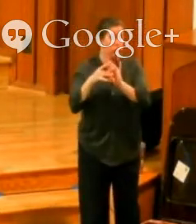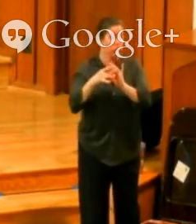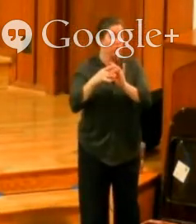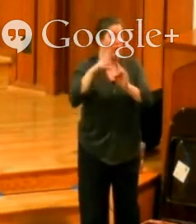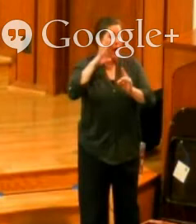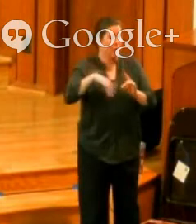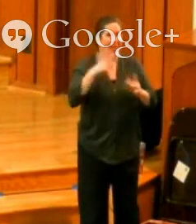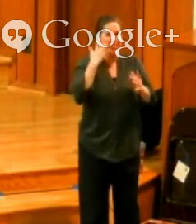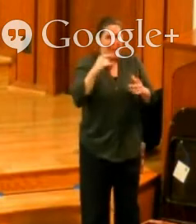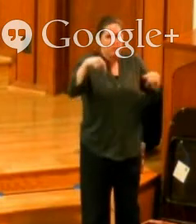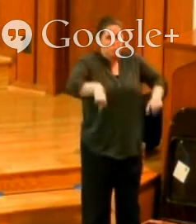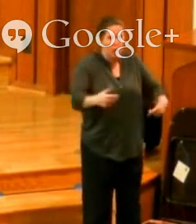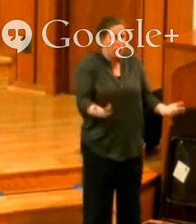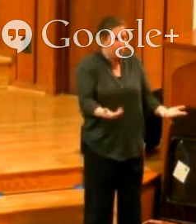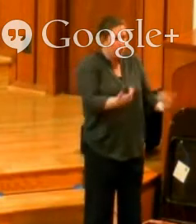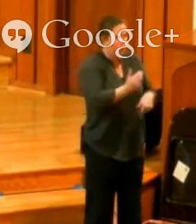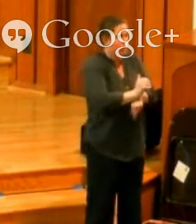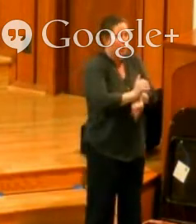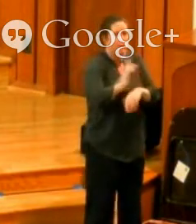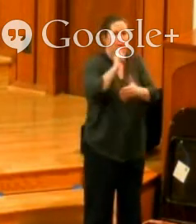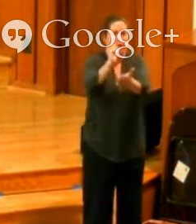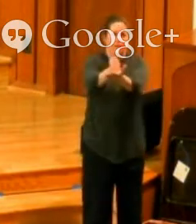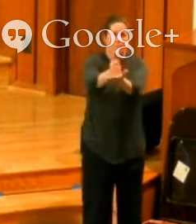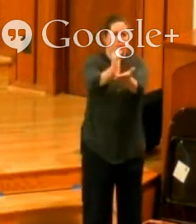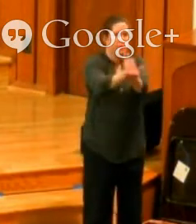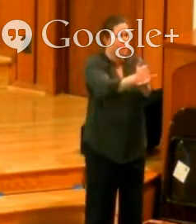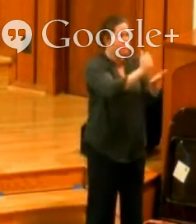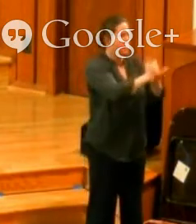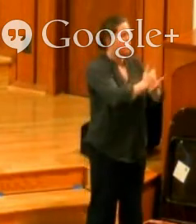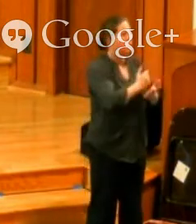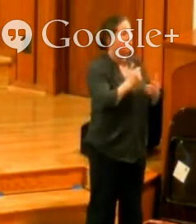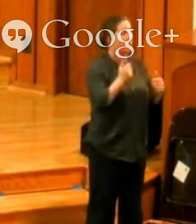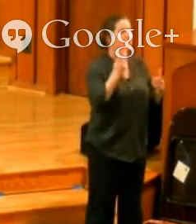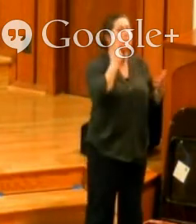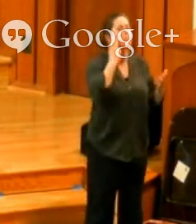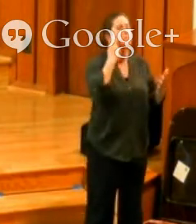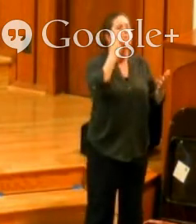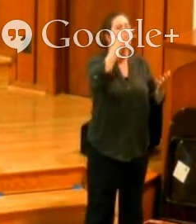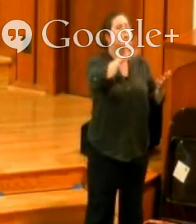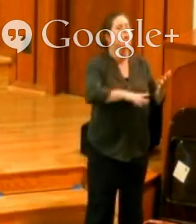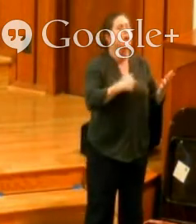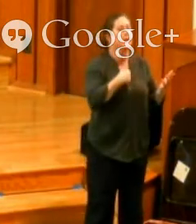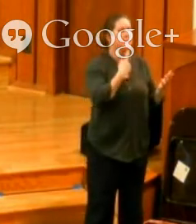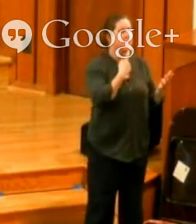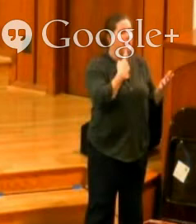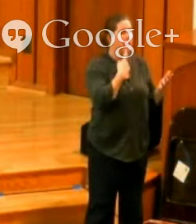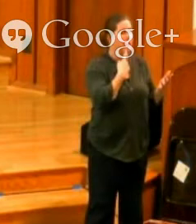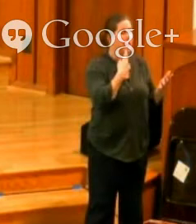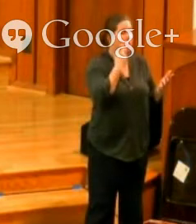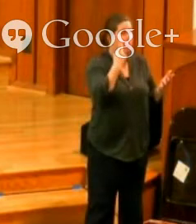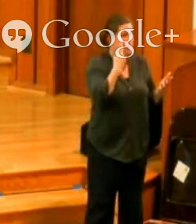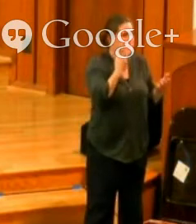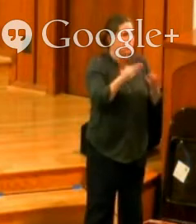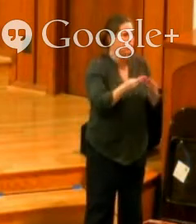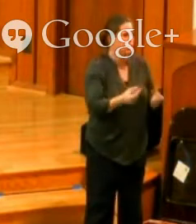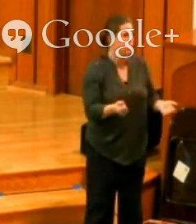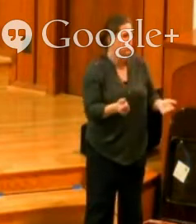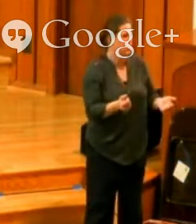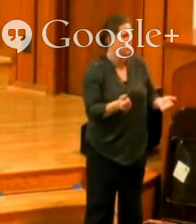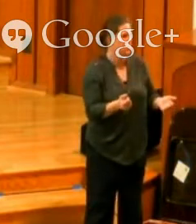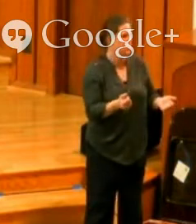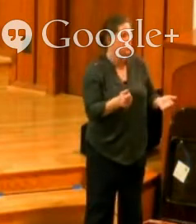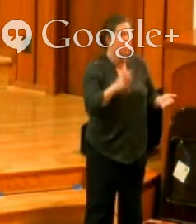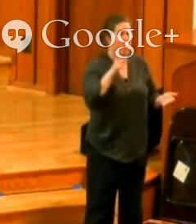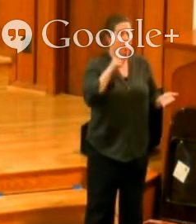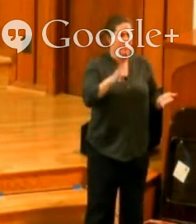why we're here tonight, isn't it? Well, let's see what this God has to say. Let's see what the solution is, because they had to come up with a